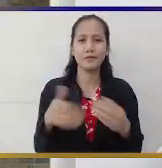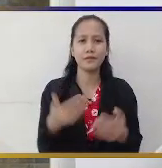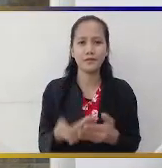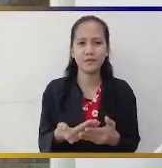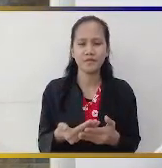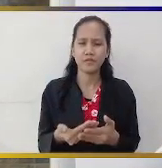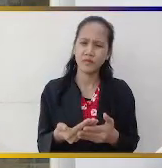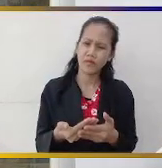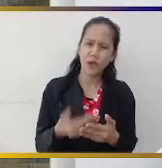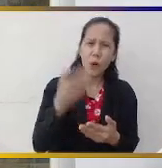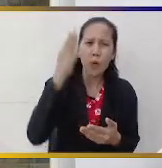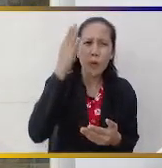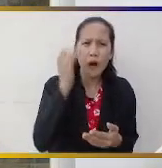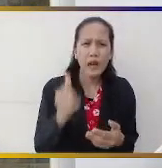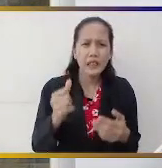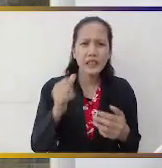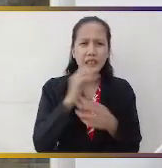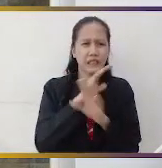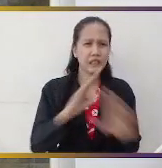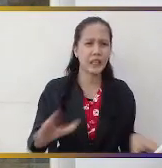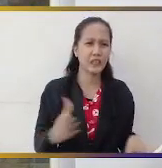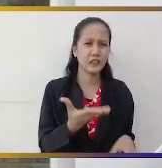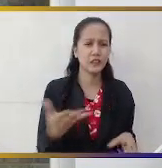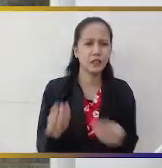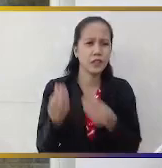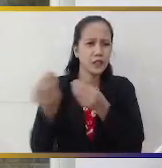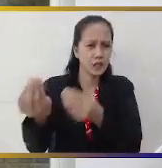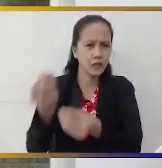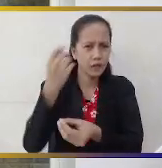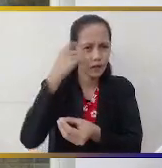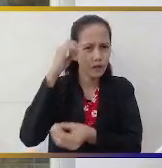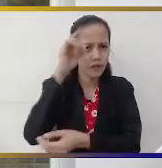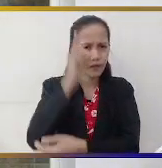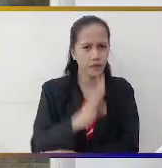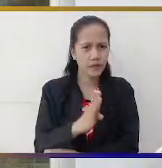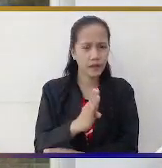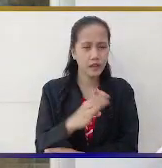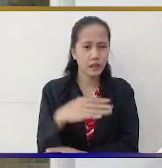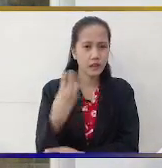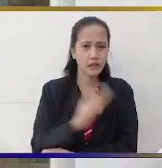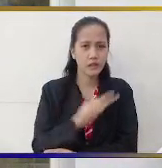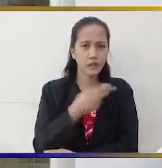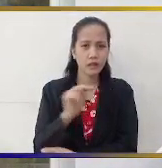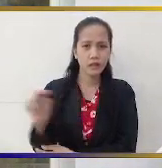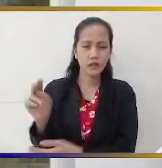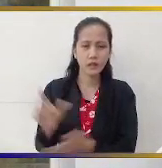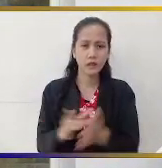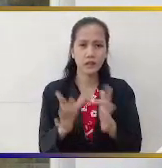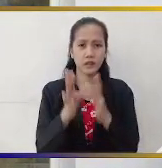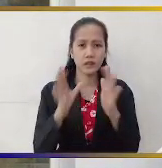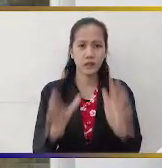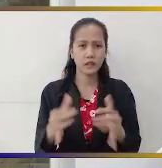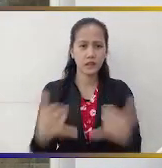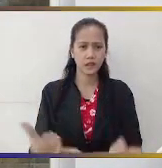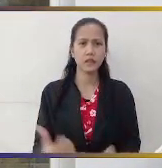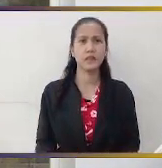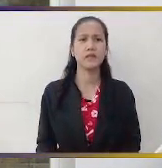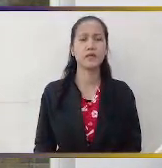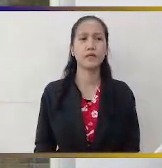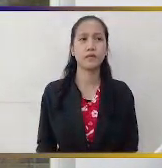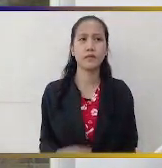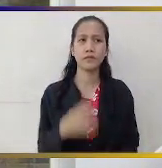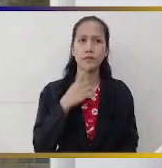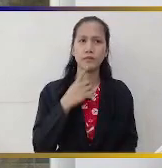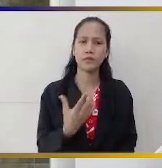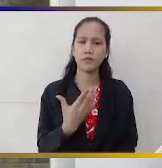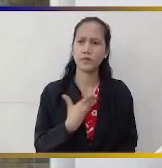give? Why can't you learn to sacrifice? Why can't you? We need Christians tonight. They're going to hit this altar and say, I don't